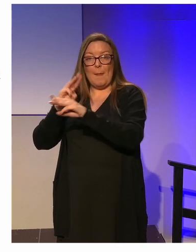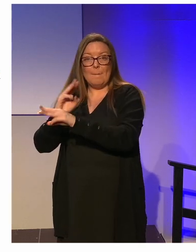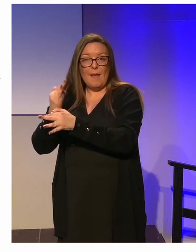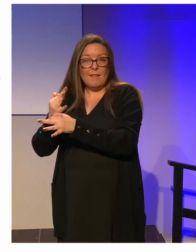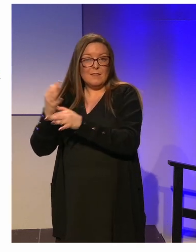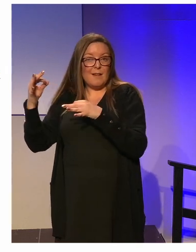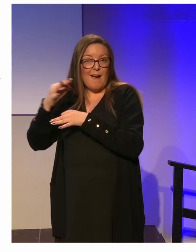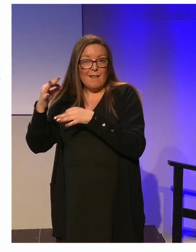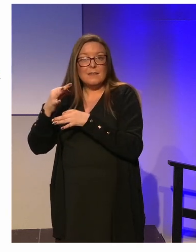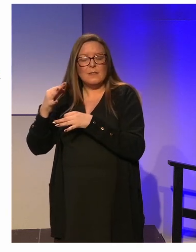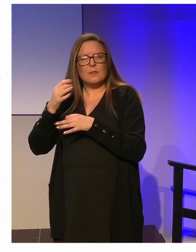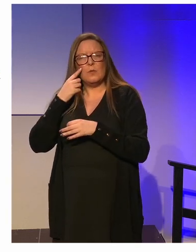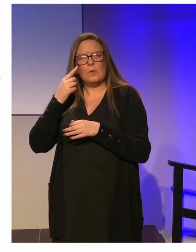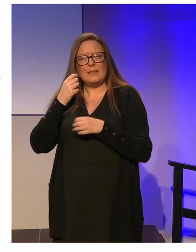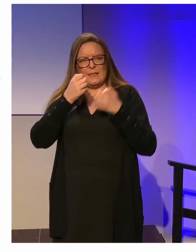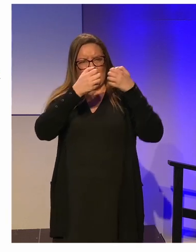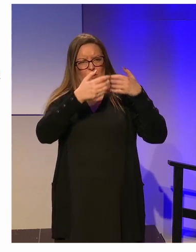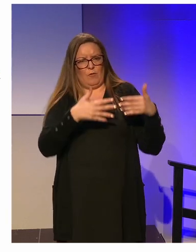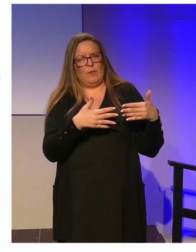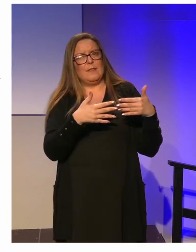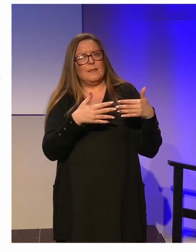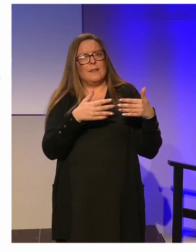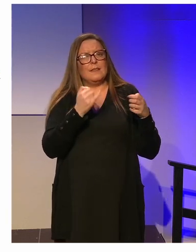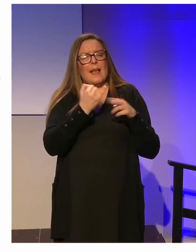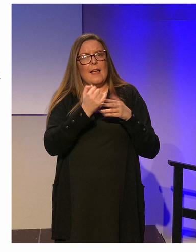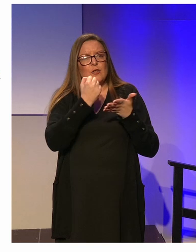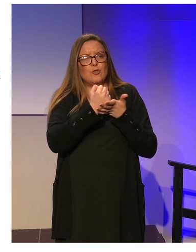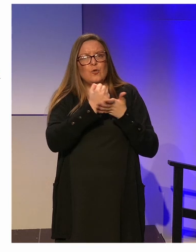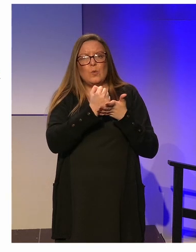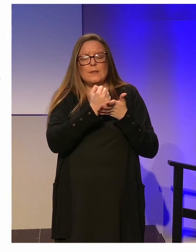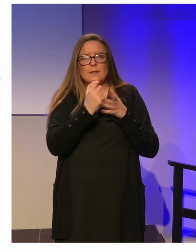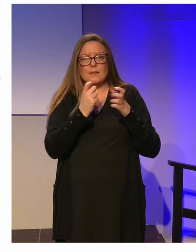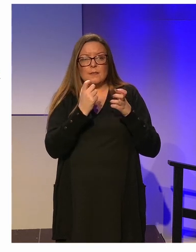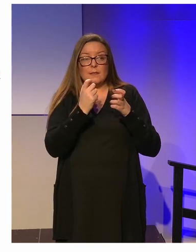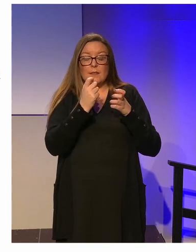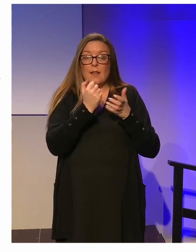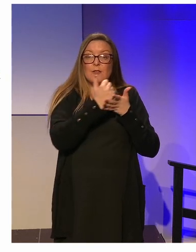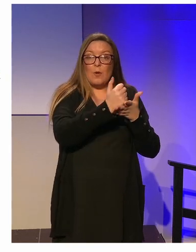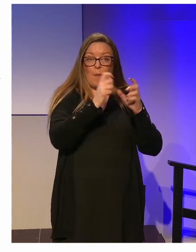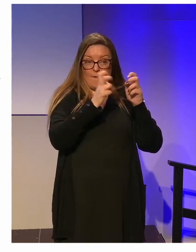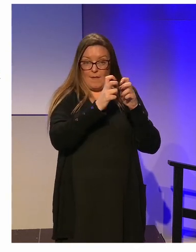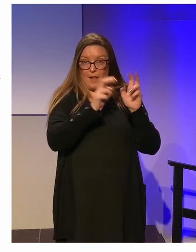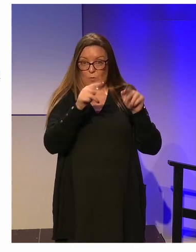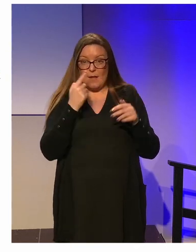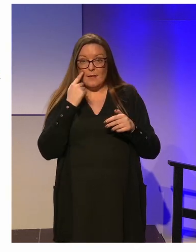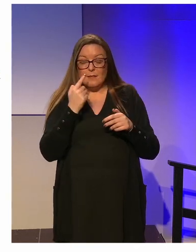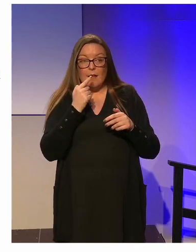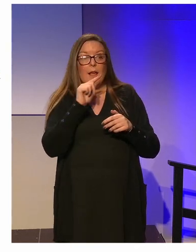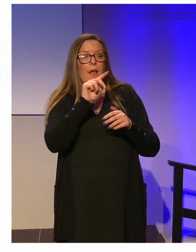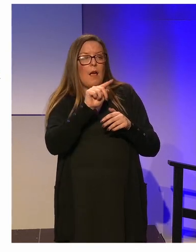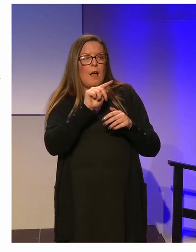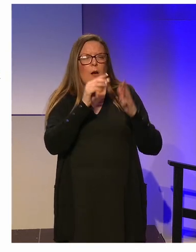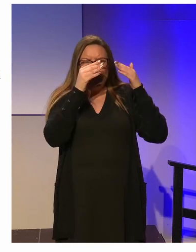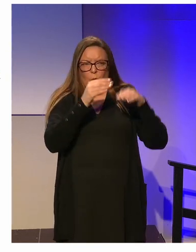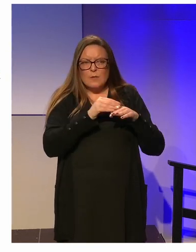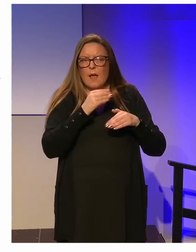that we see the targets identified in a student support file coming through every single subject. You can see that they're focusing on processing skills